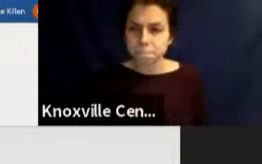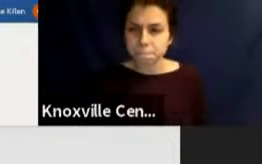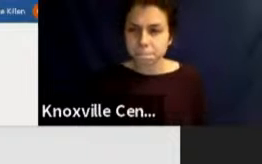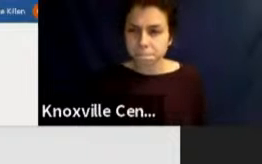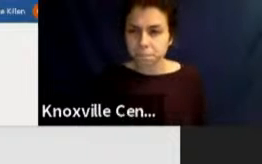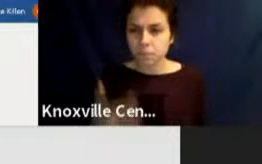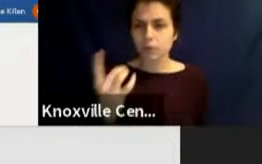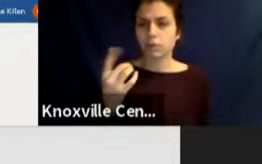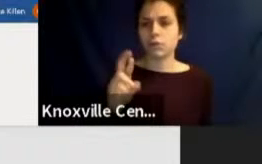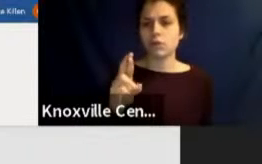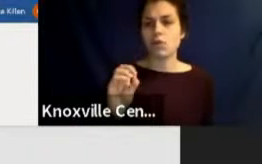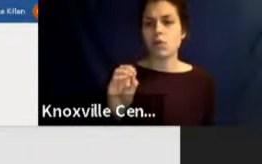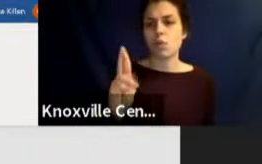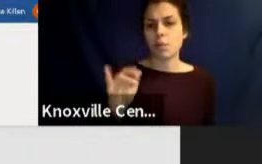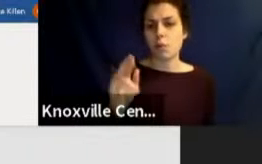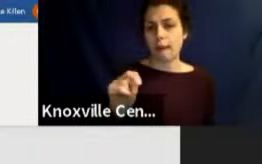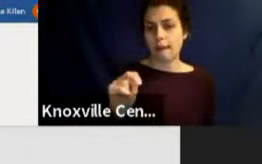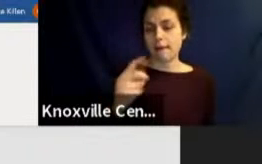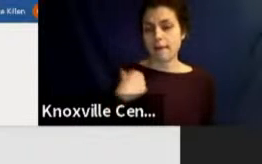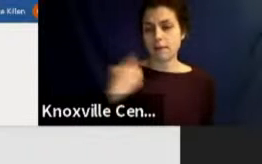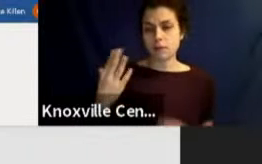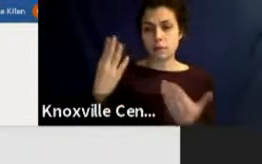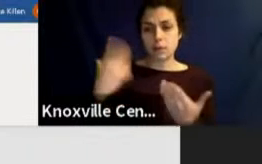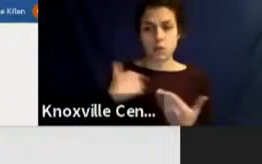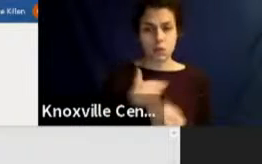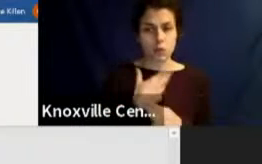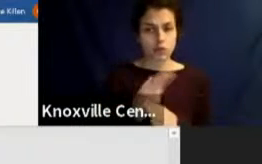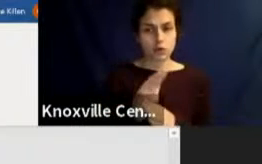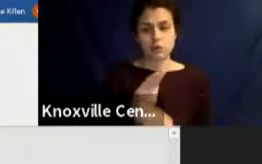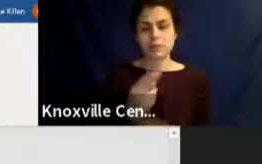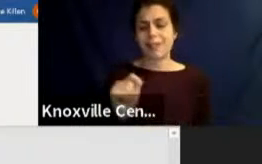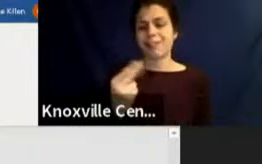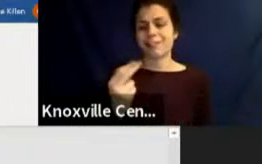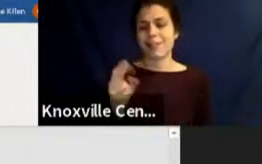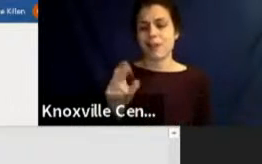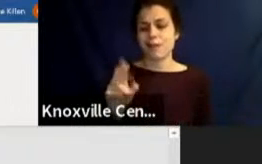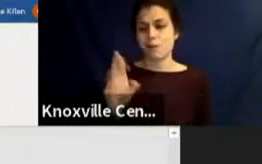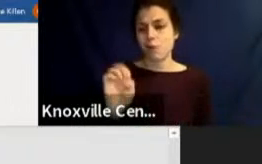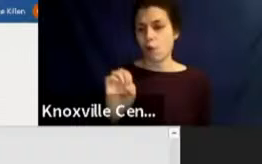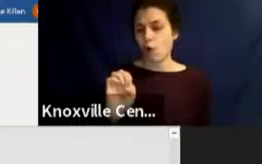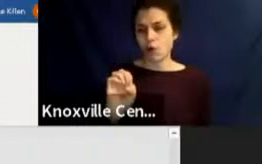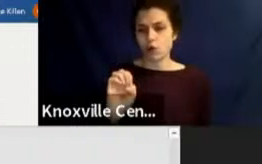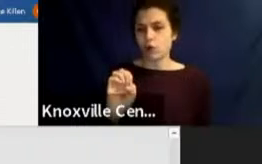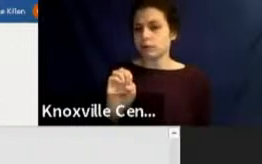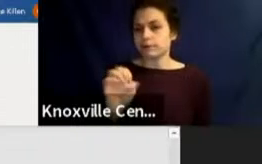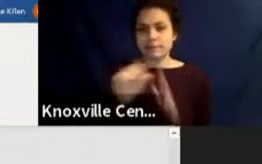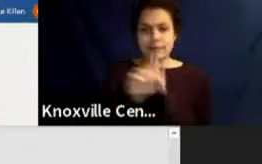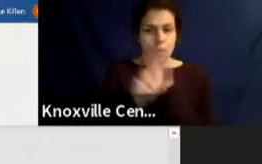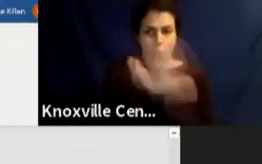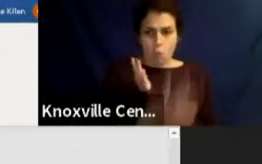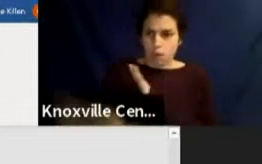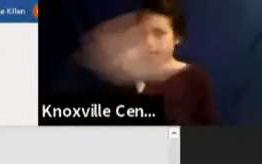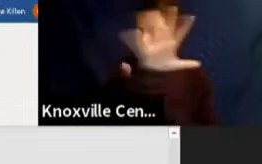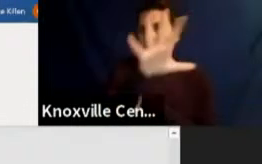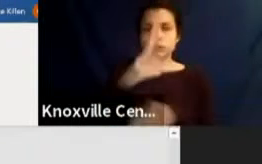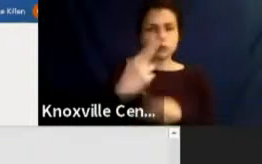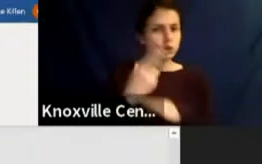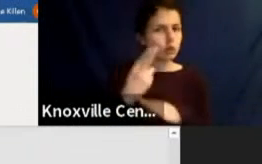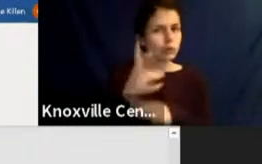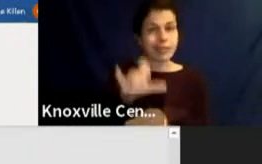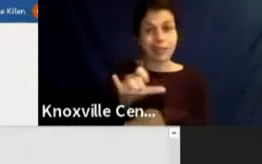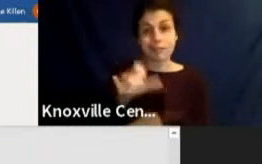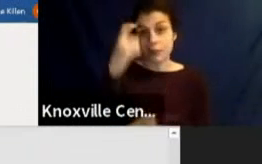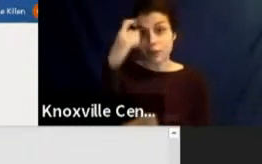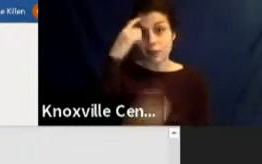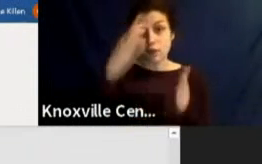to initiate a statewide face covering / mask executive order. That covers it all. The governor, if he decides to